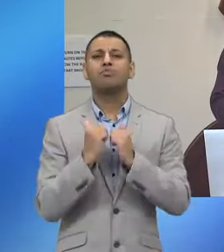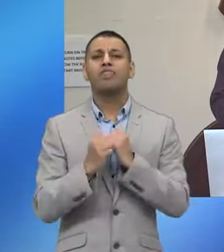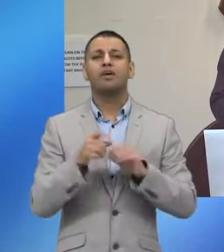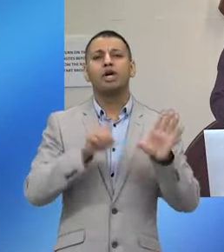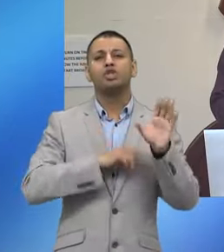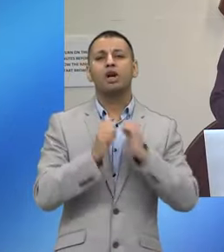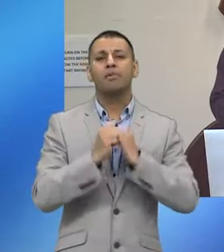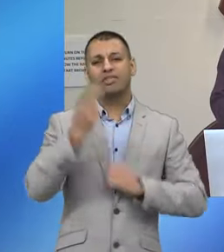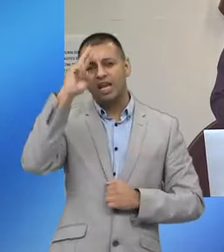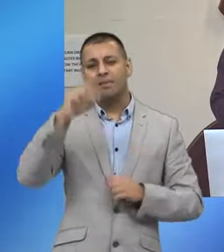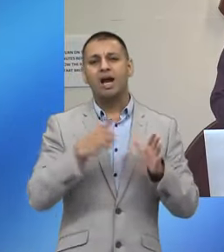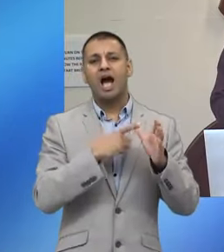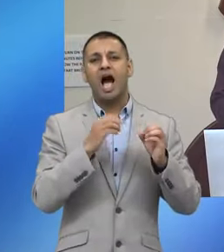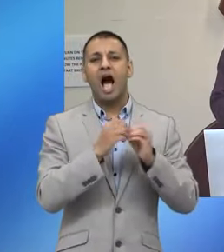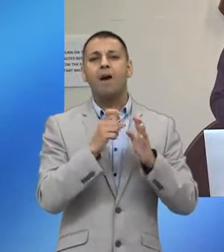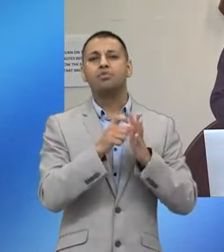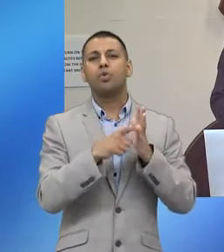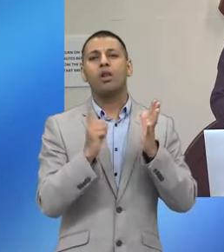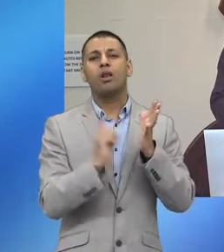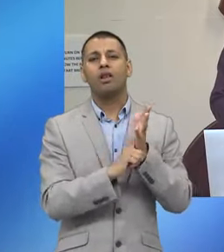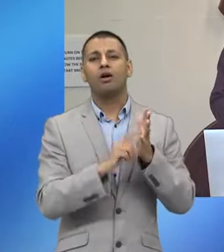Wahab. Abdul Wahab.